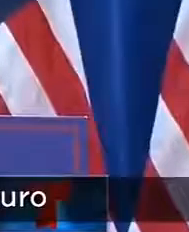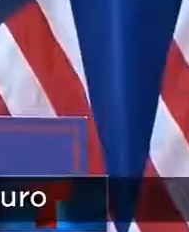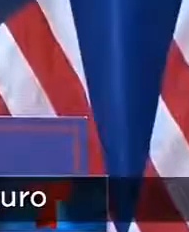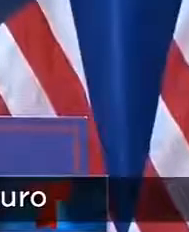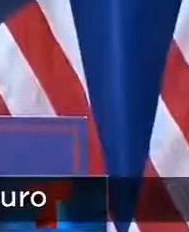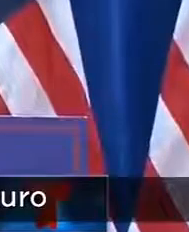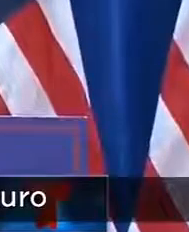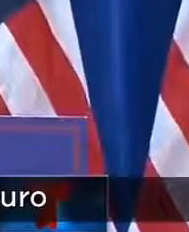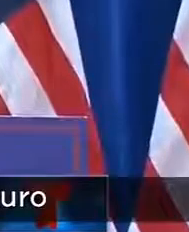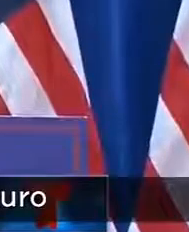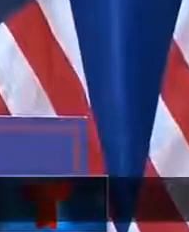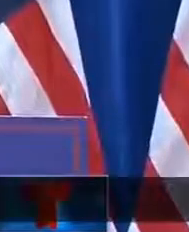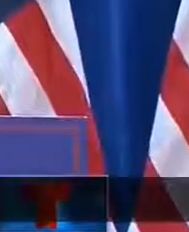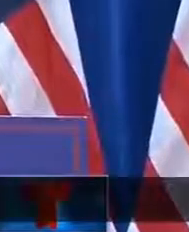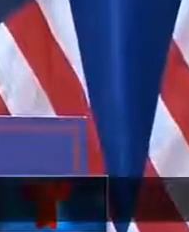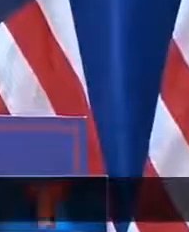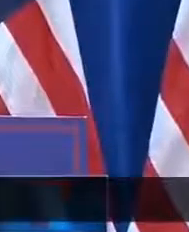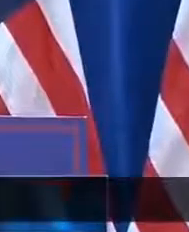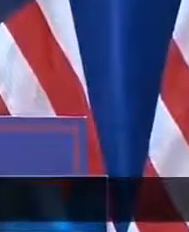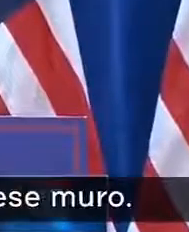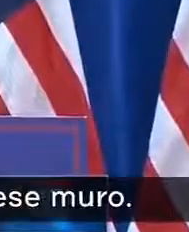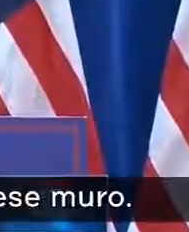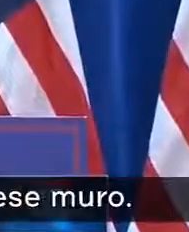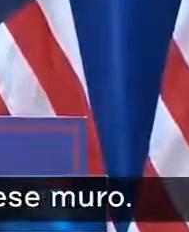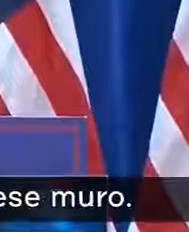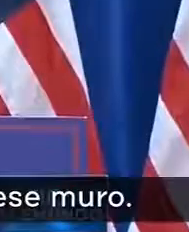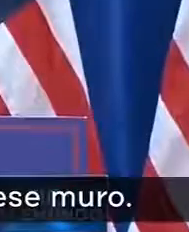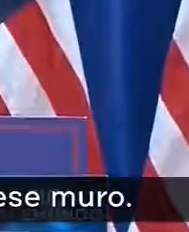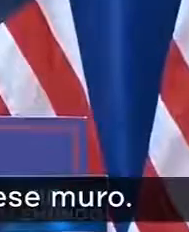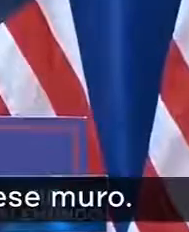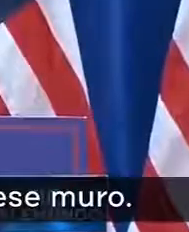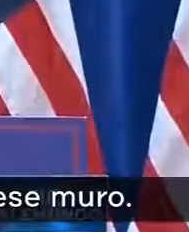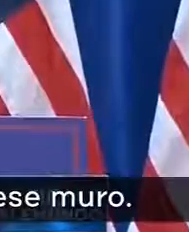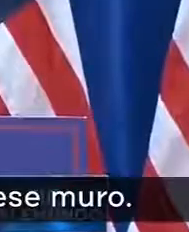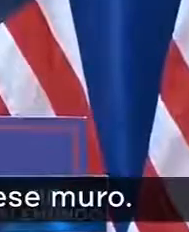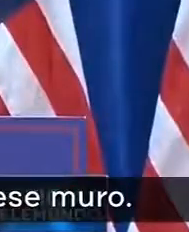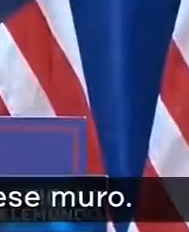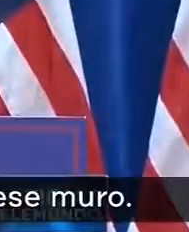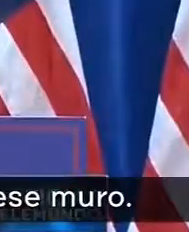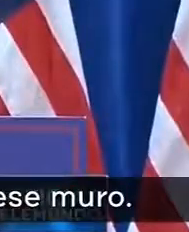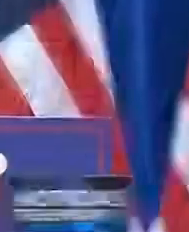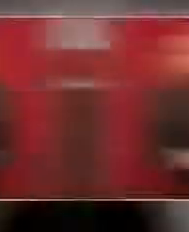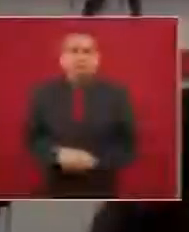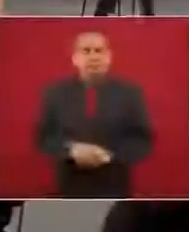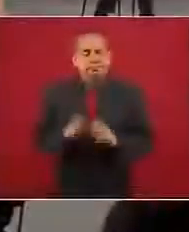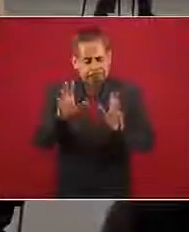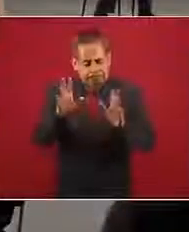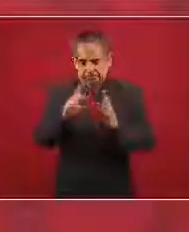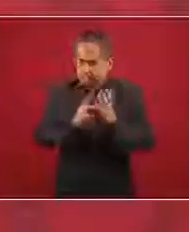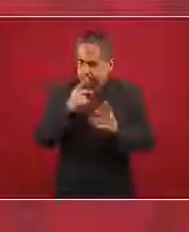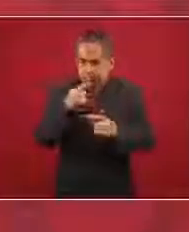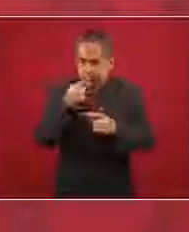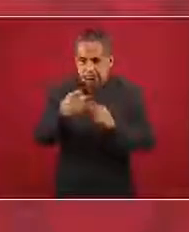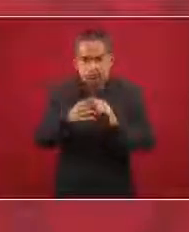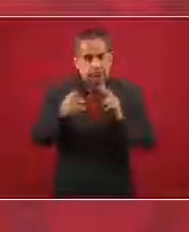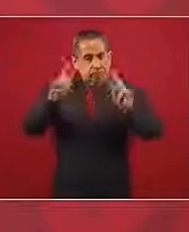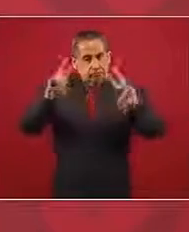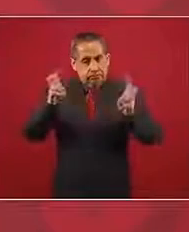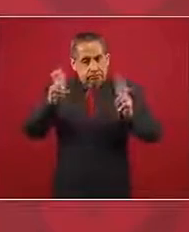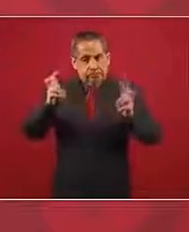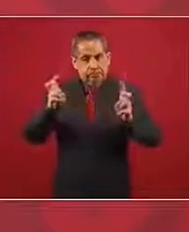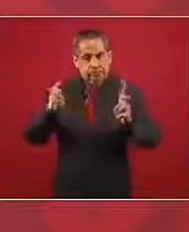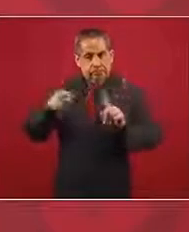great, great wall on our southern border, and I will have Mexico pay for that wall. Insisto, el